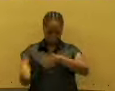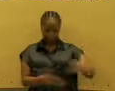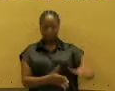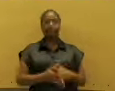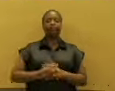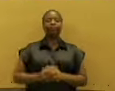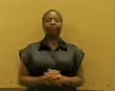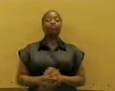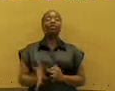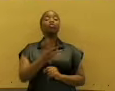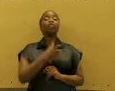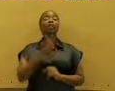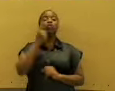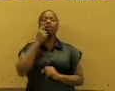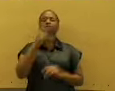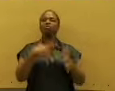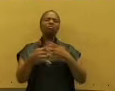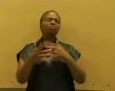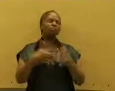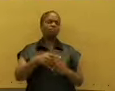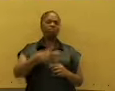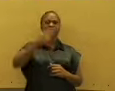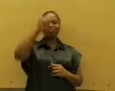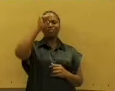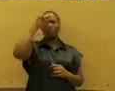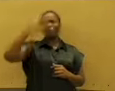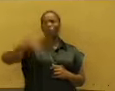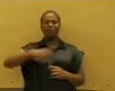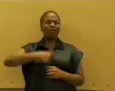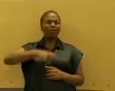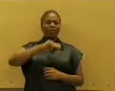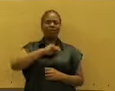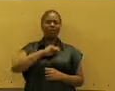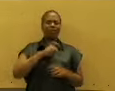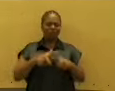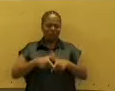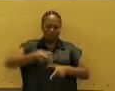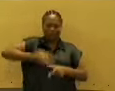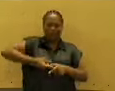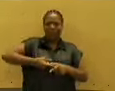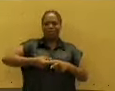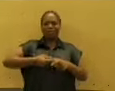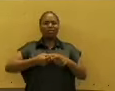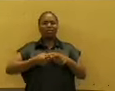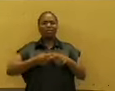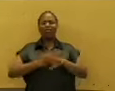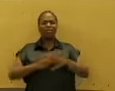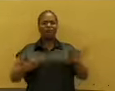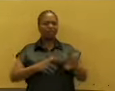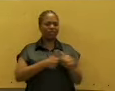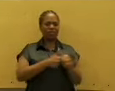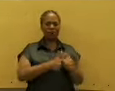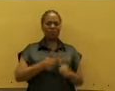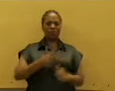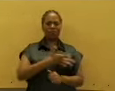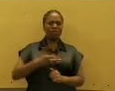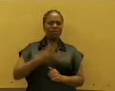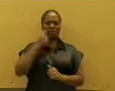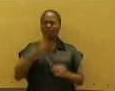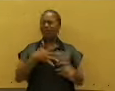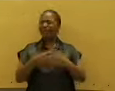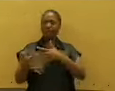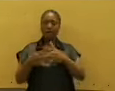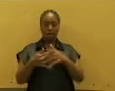where people, everyone, women, men, boys, girls, transgender, intersex people, people who are non-binary, genderqueer, are valued and are able